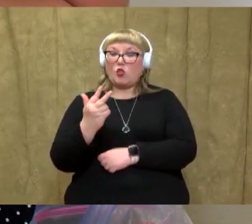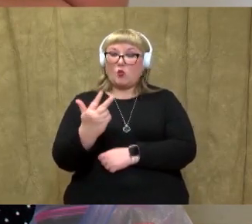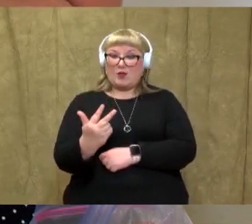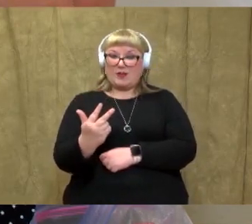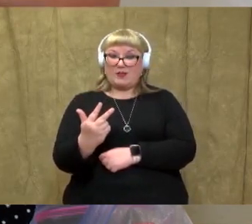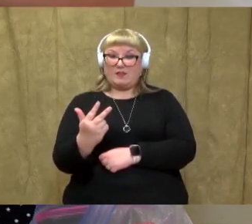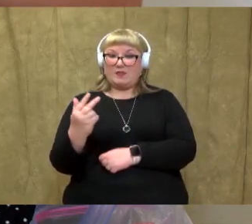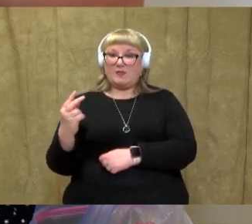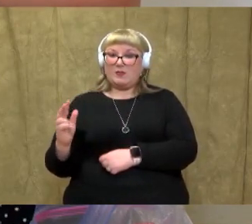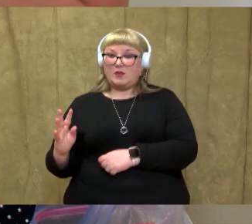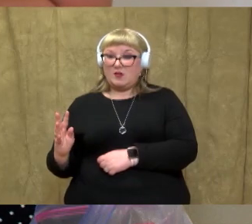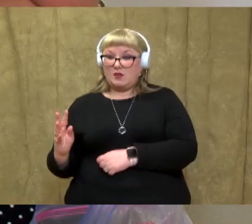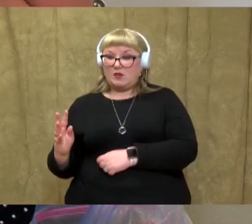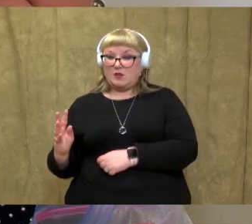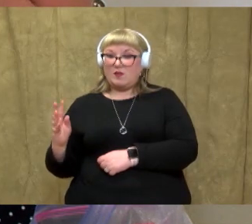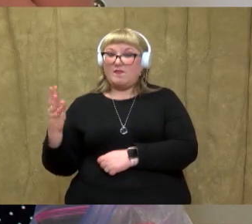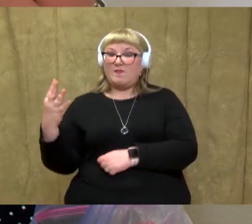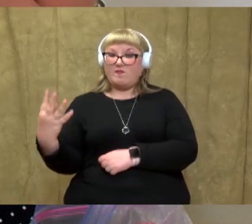3,